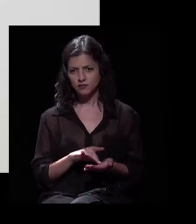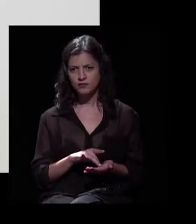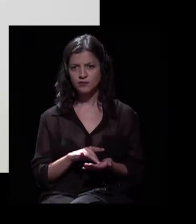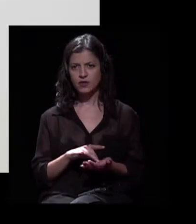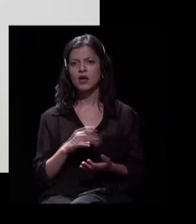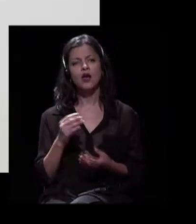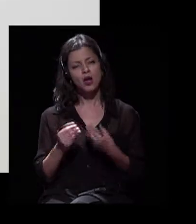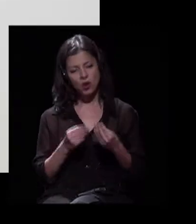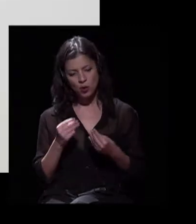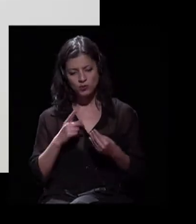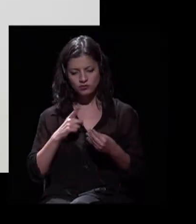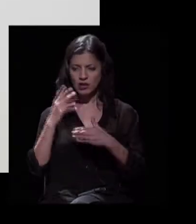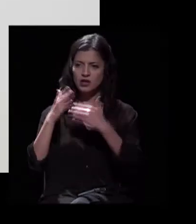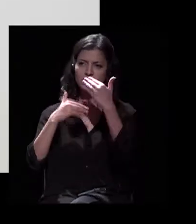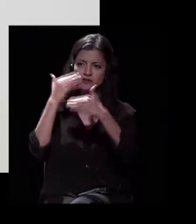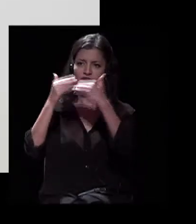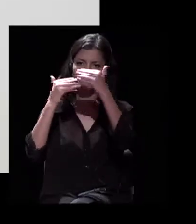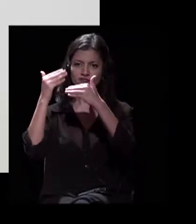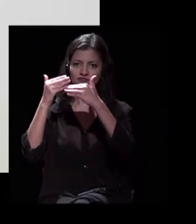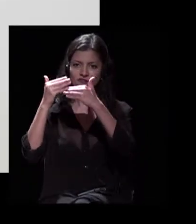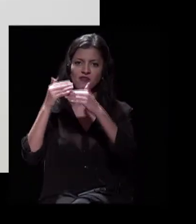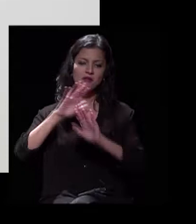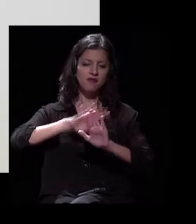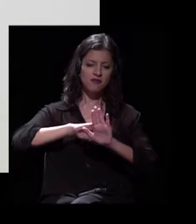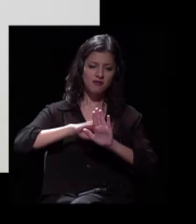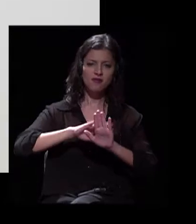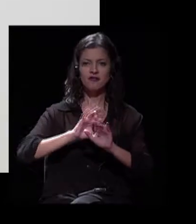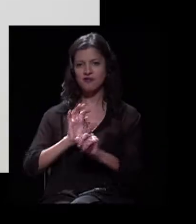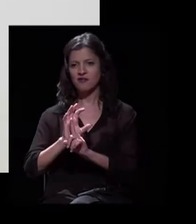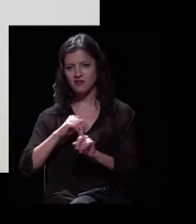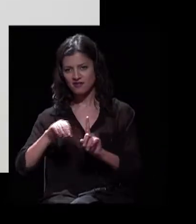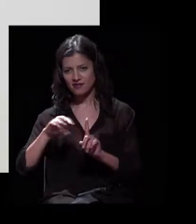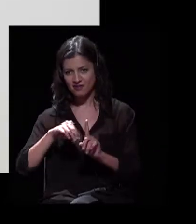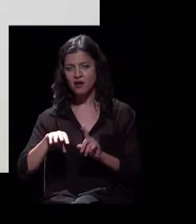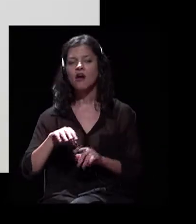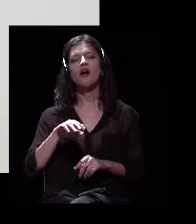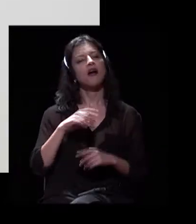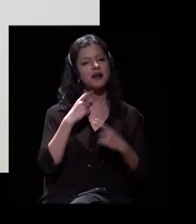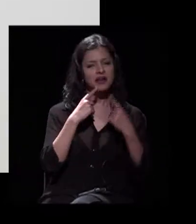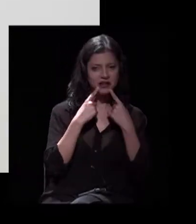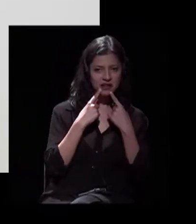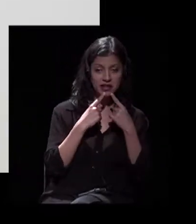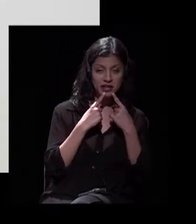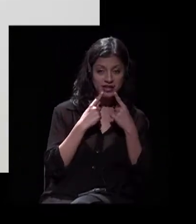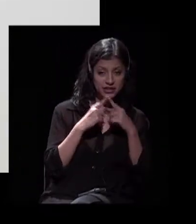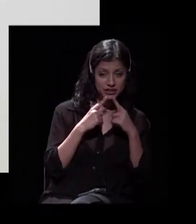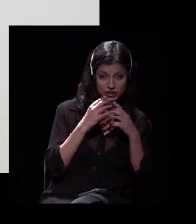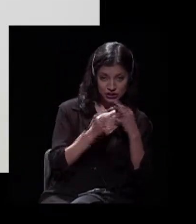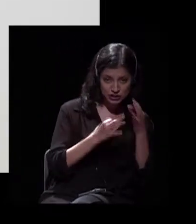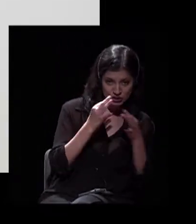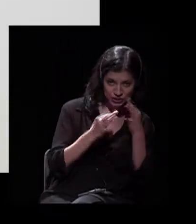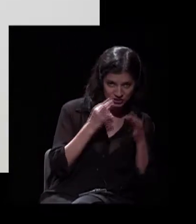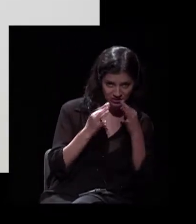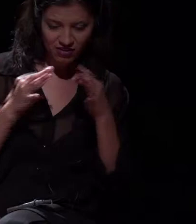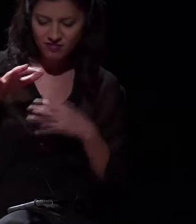evident. Echoing the critiques and concerns coming from the field of political economy, intellectuals and artists throughout the region